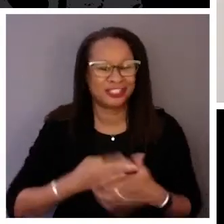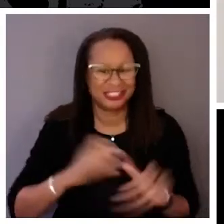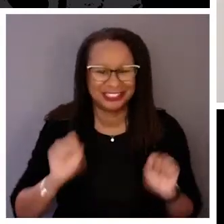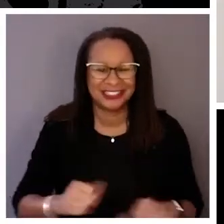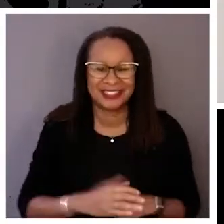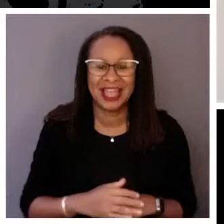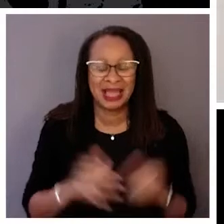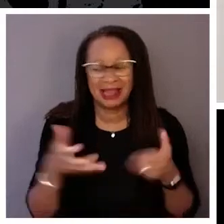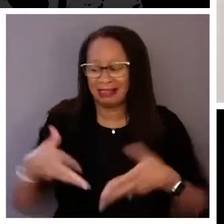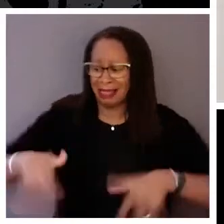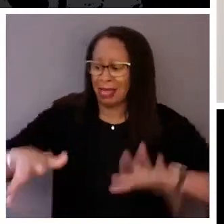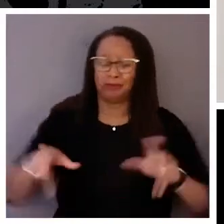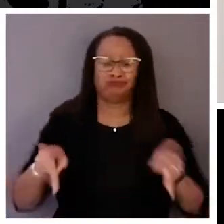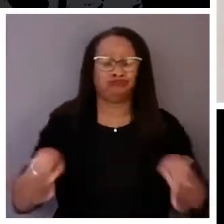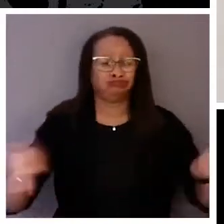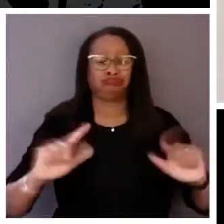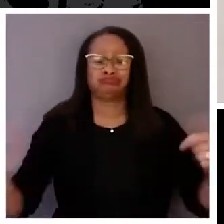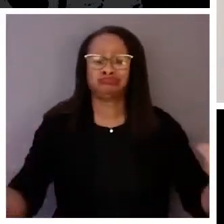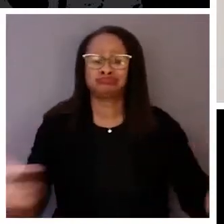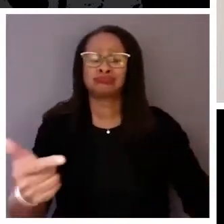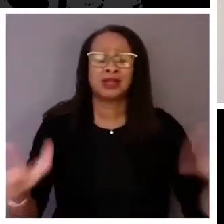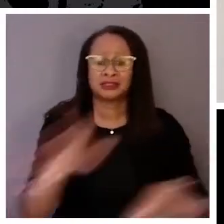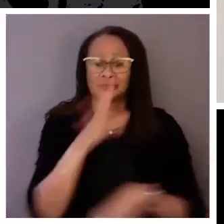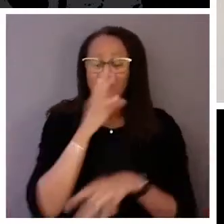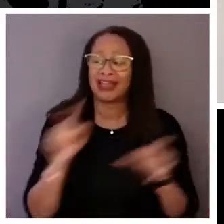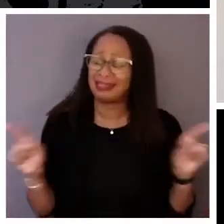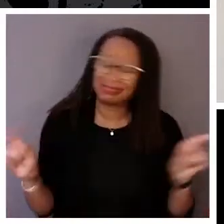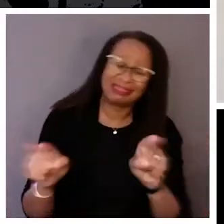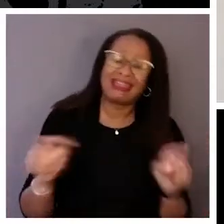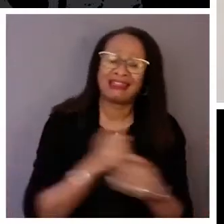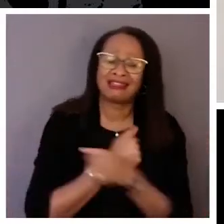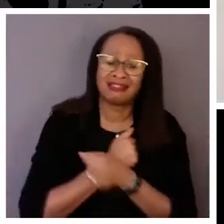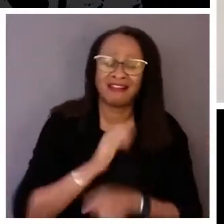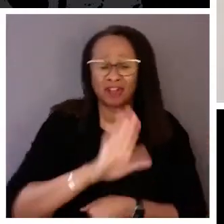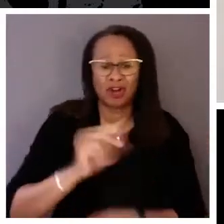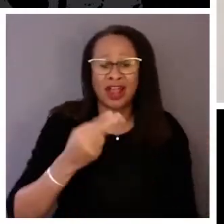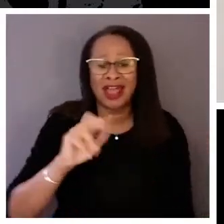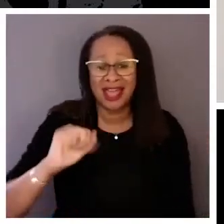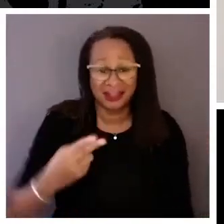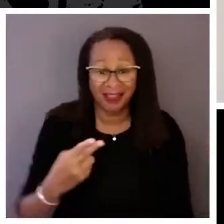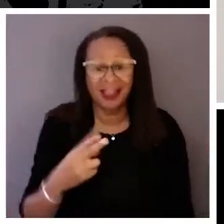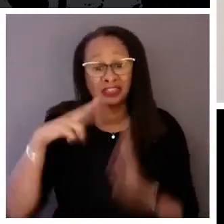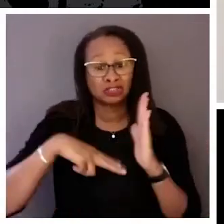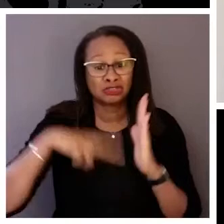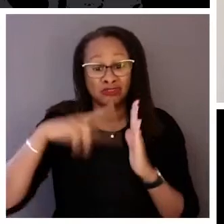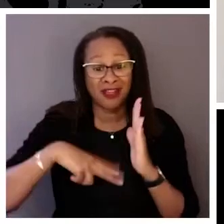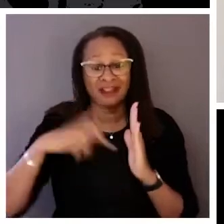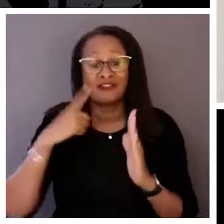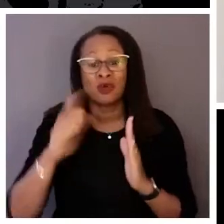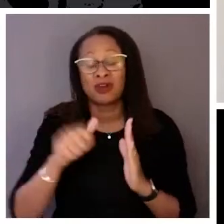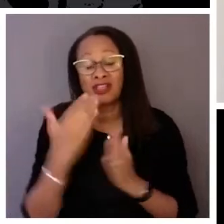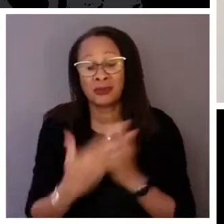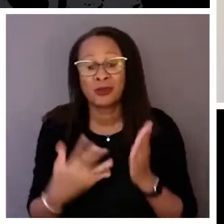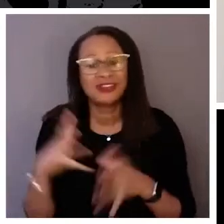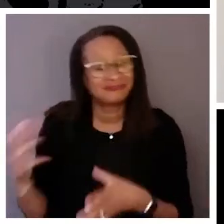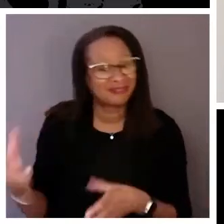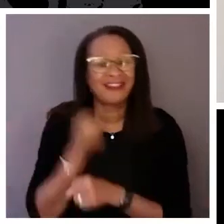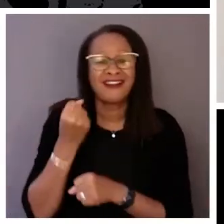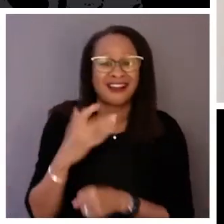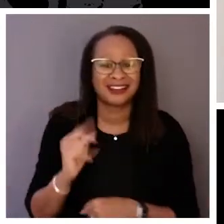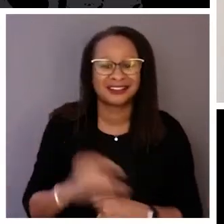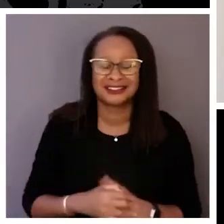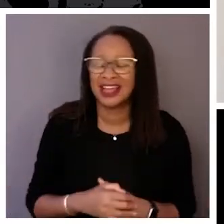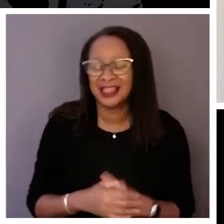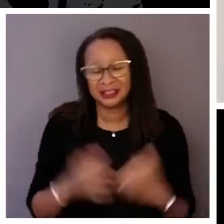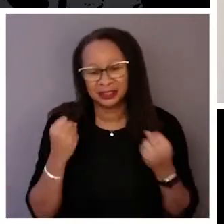daughter, and I let everybody else talk, and they loved her. And so she read for another part and got